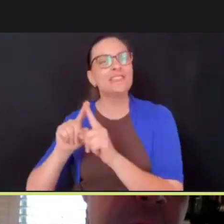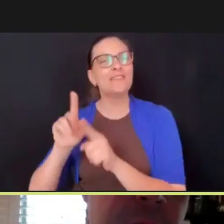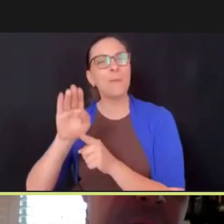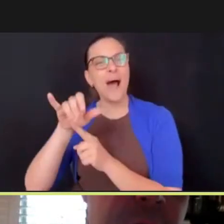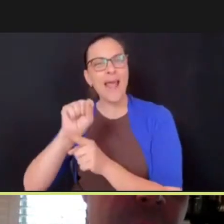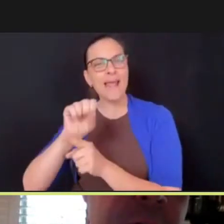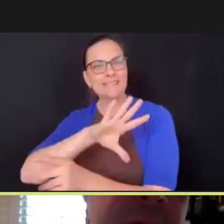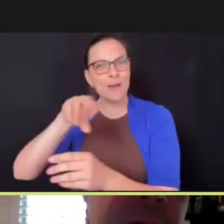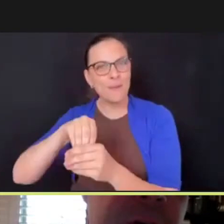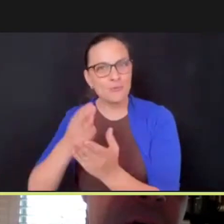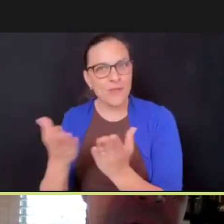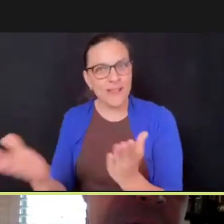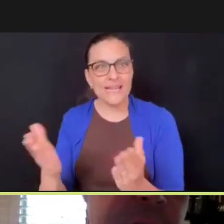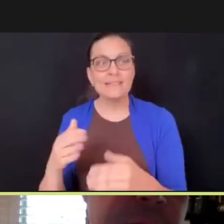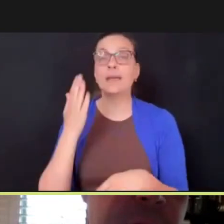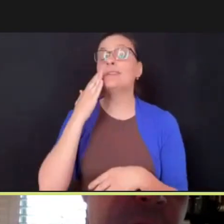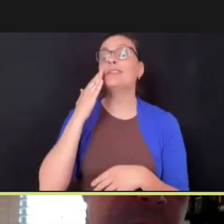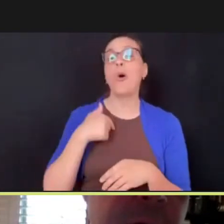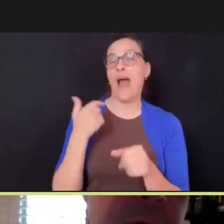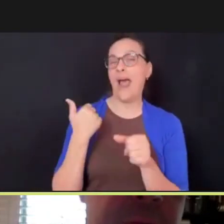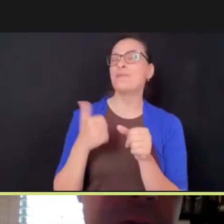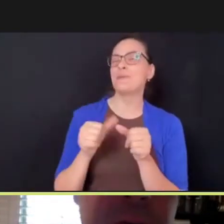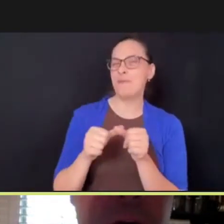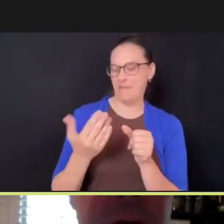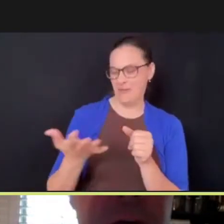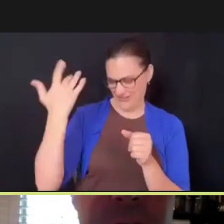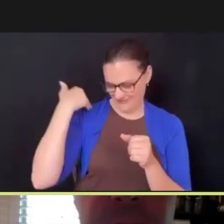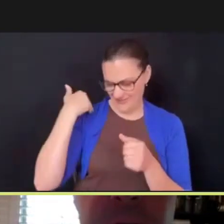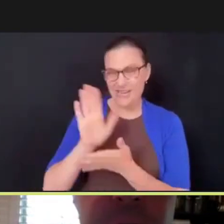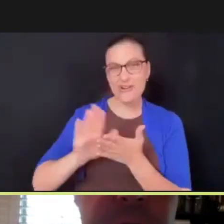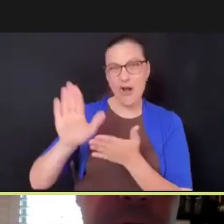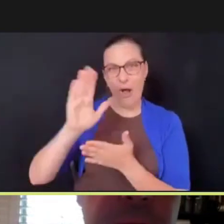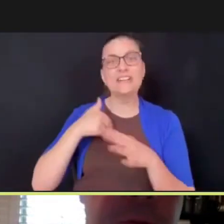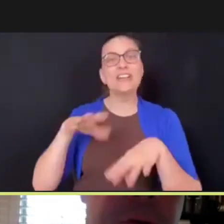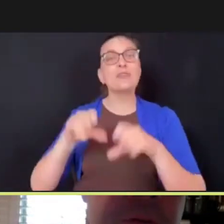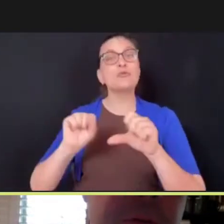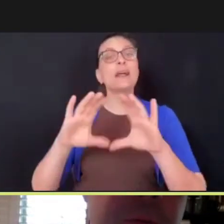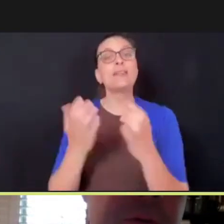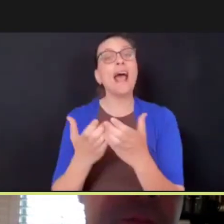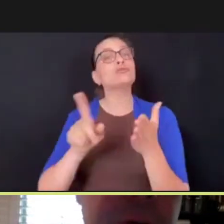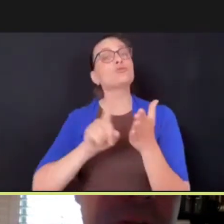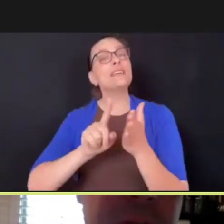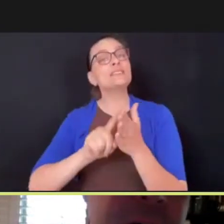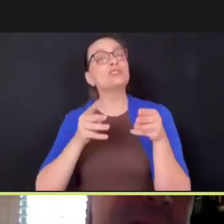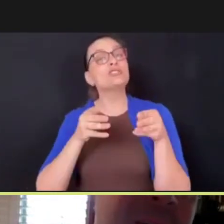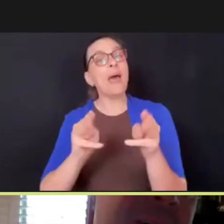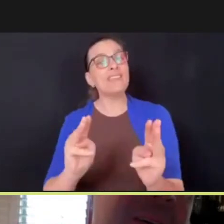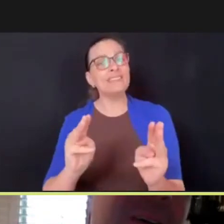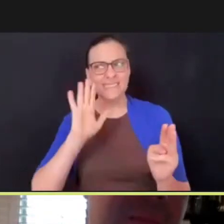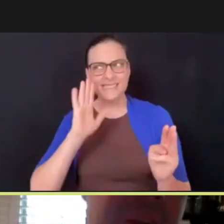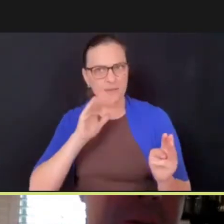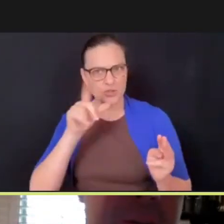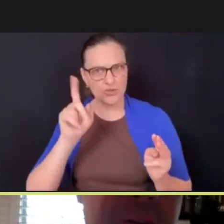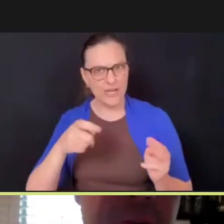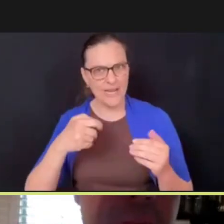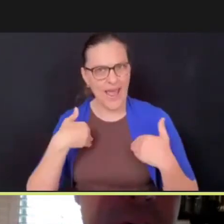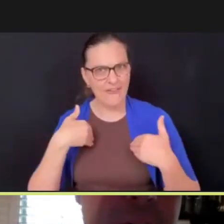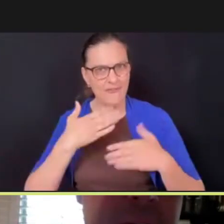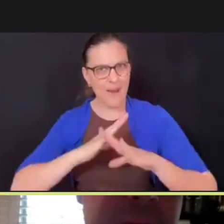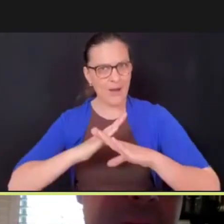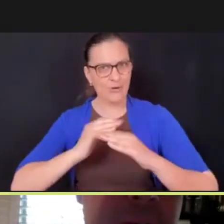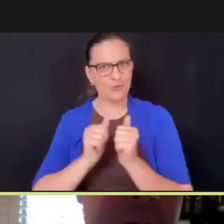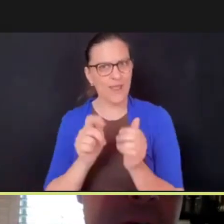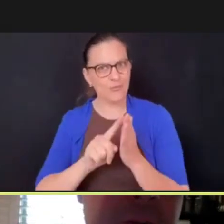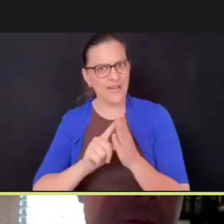I remember once in college, I was taking a research methods class. It doesn't seem like there should be barriers with the research methods class, but I was told